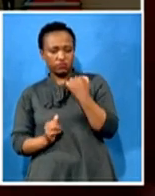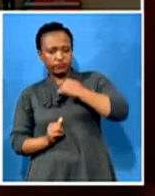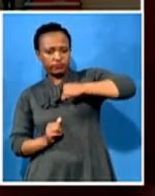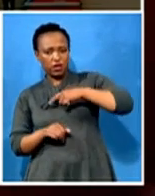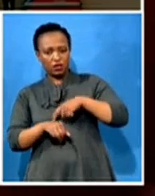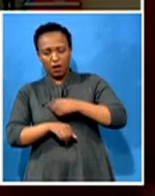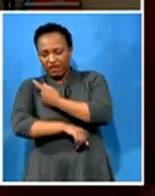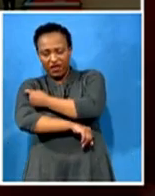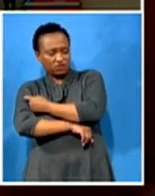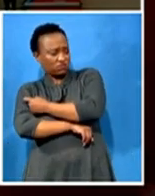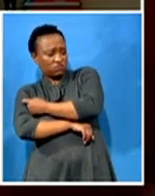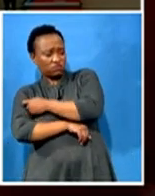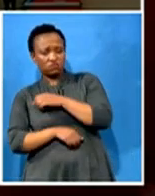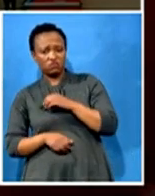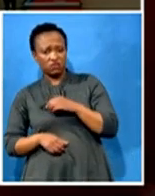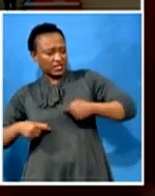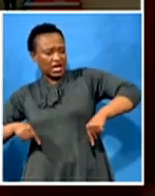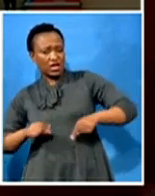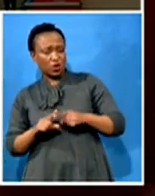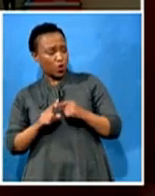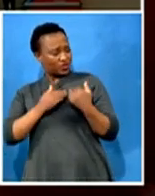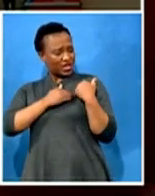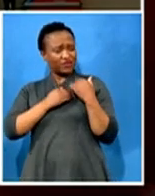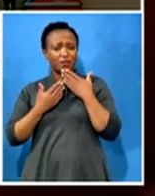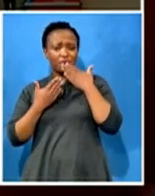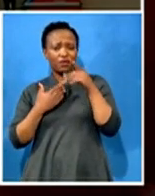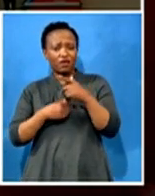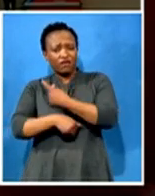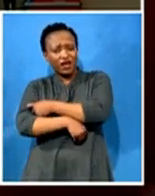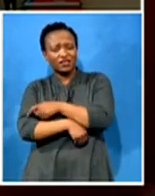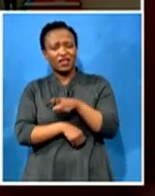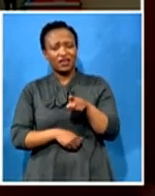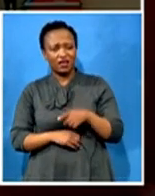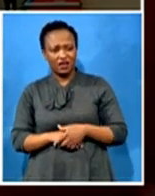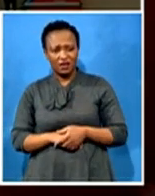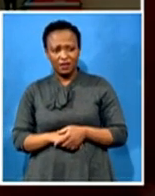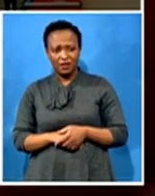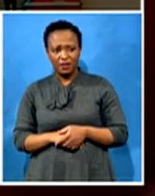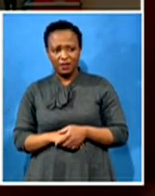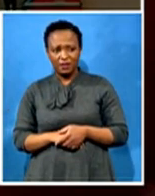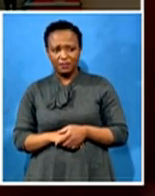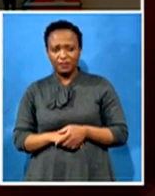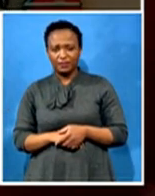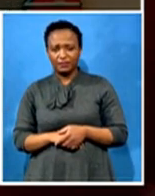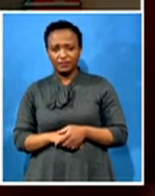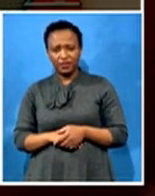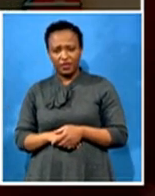the safety effects of it. Do you think that will be a problem here in Africa?